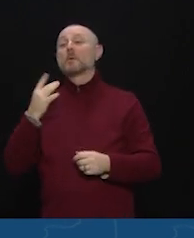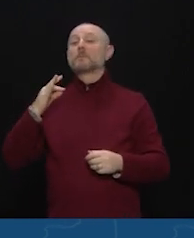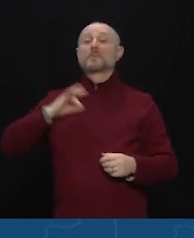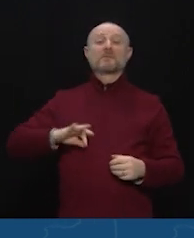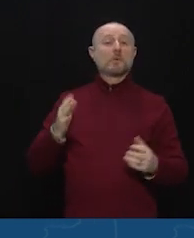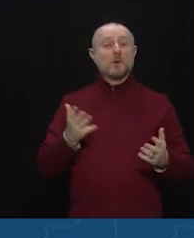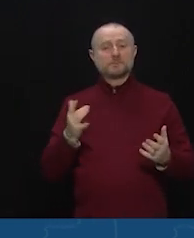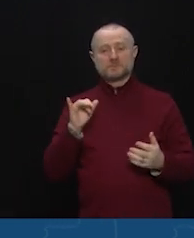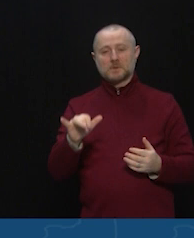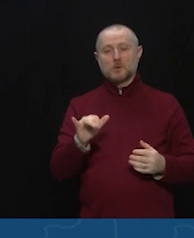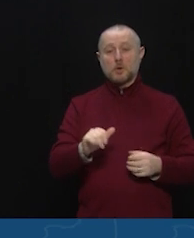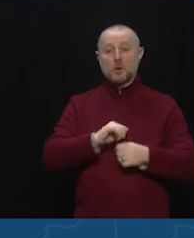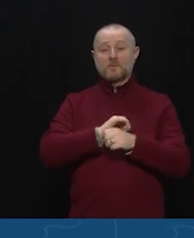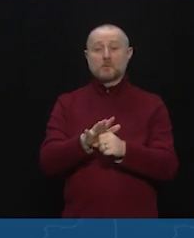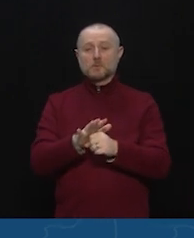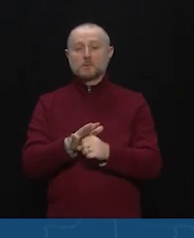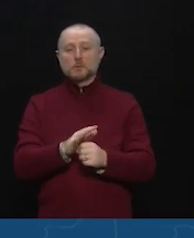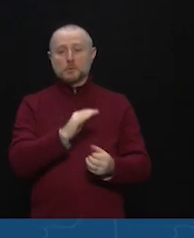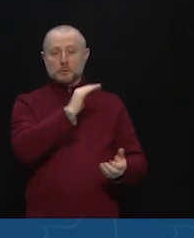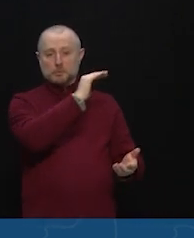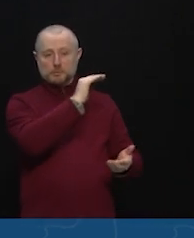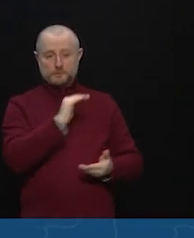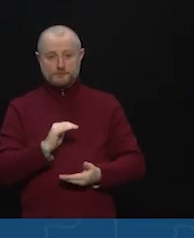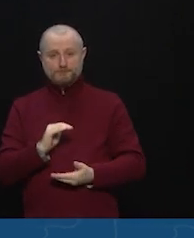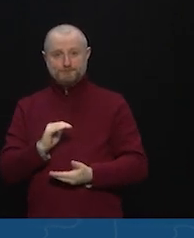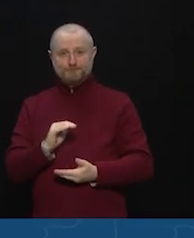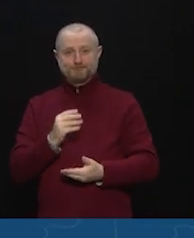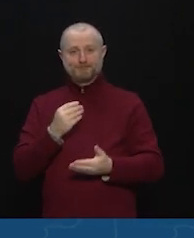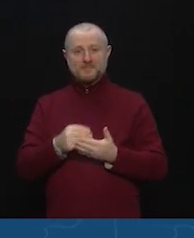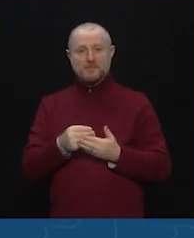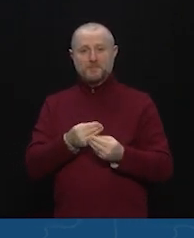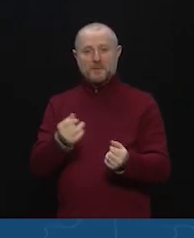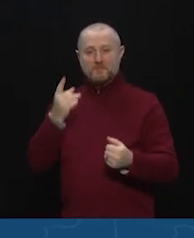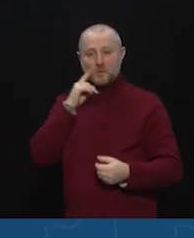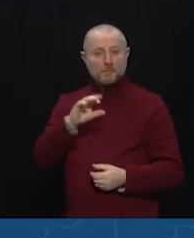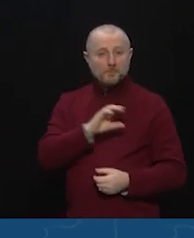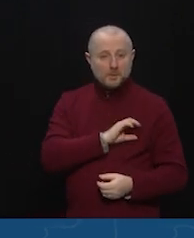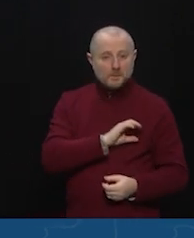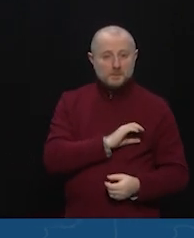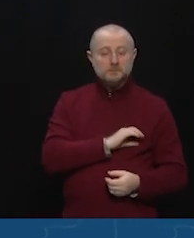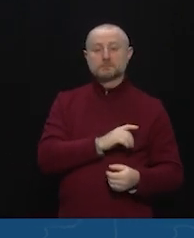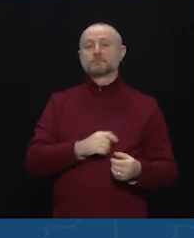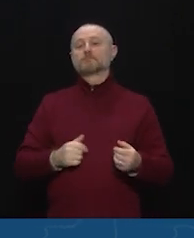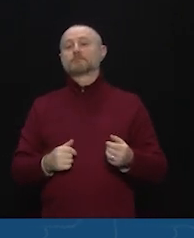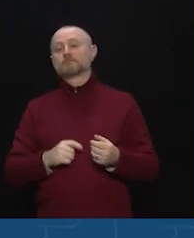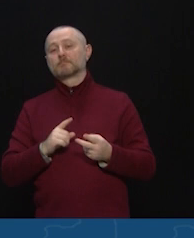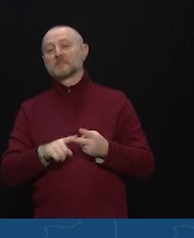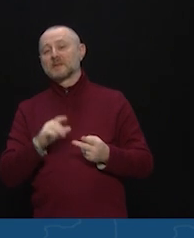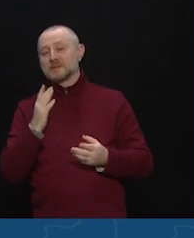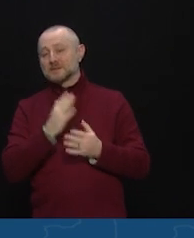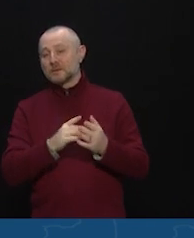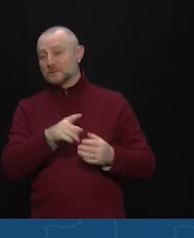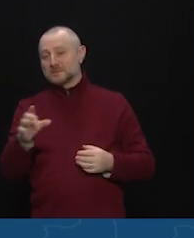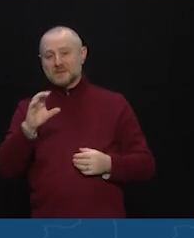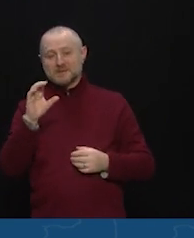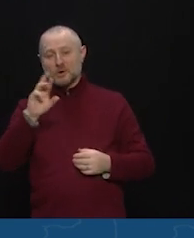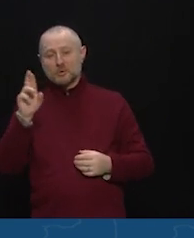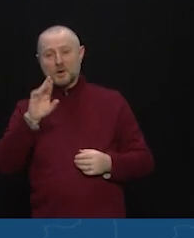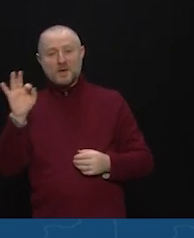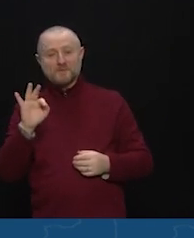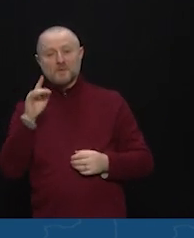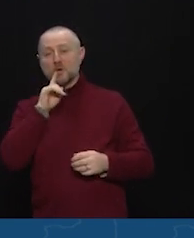is police and other payroll expenses. So we use that. The CRF funds had to be committed